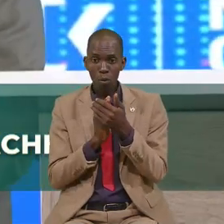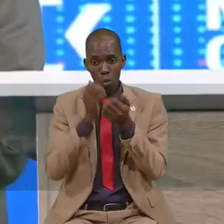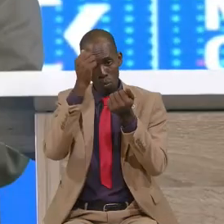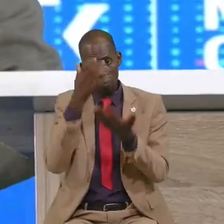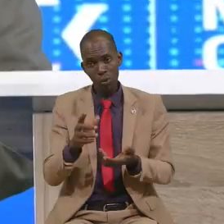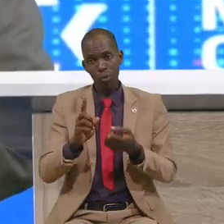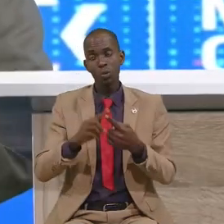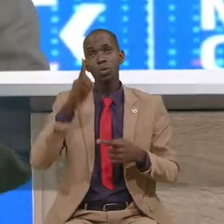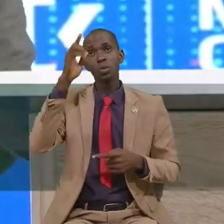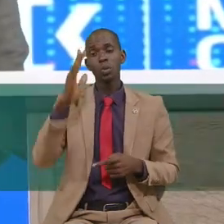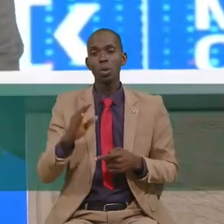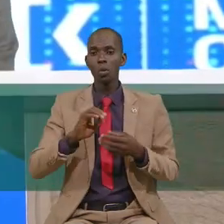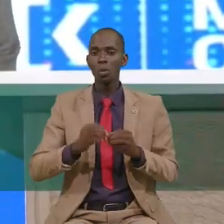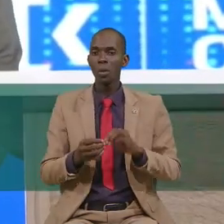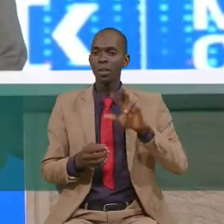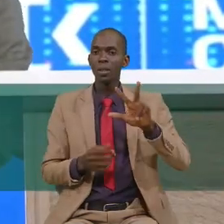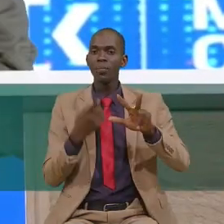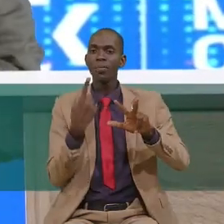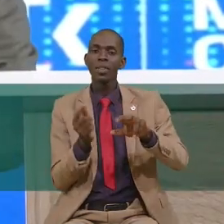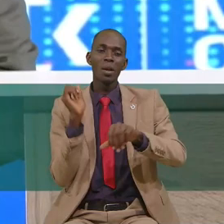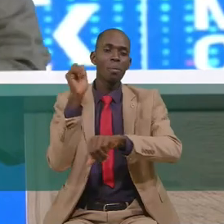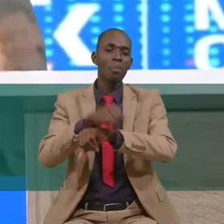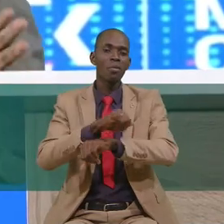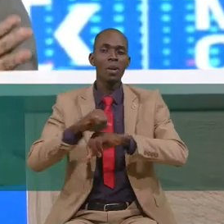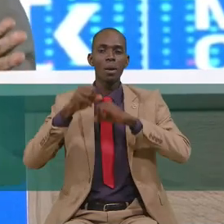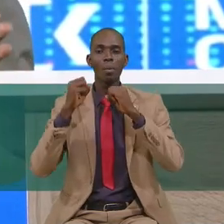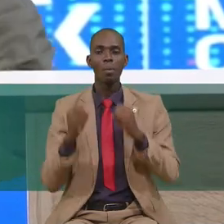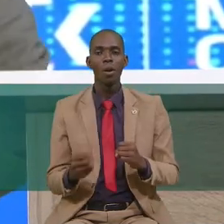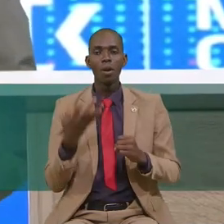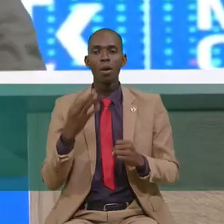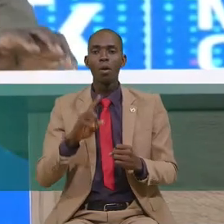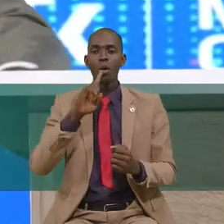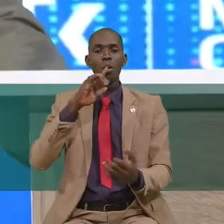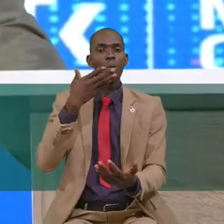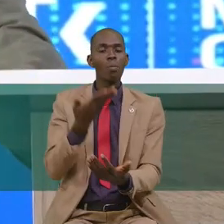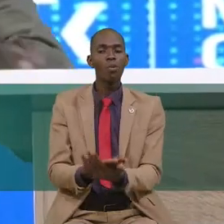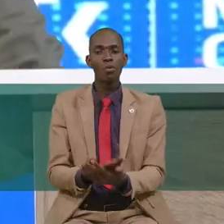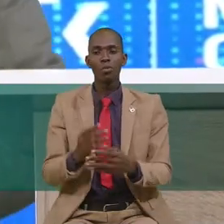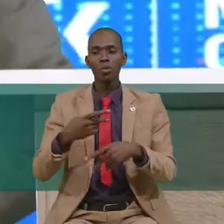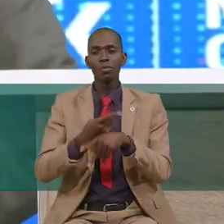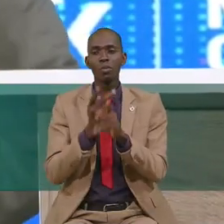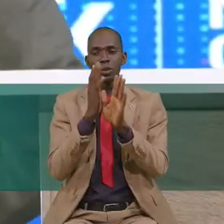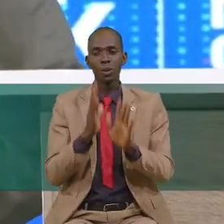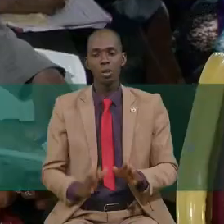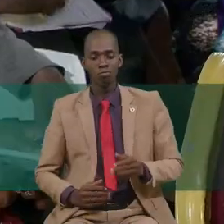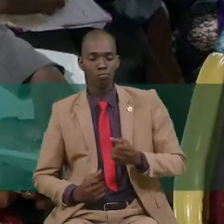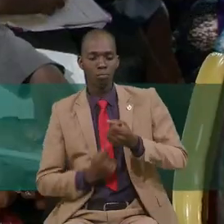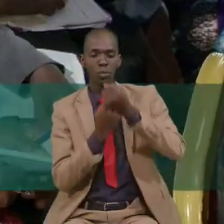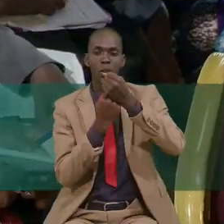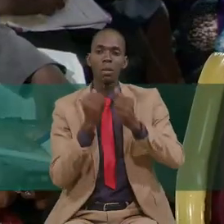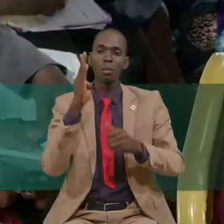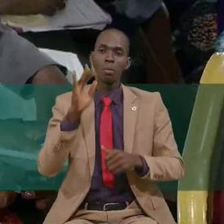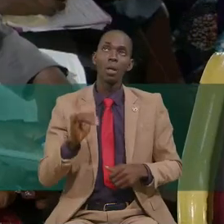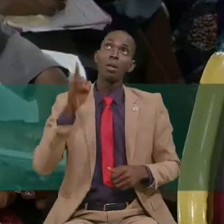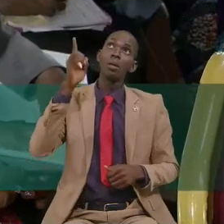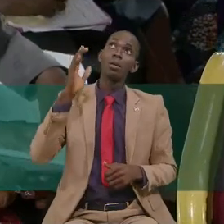the prevailing power of proof producers supported by God. Let's look